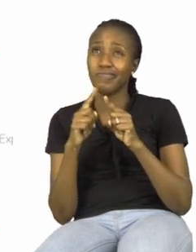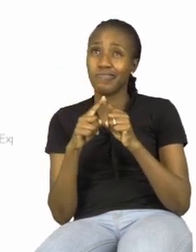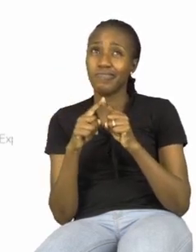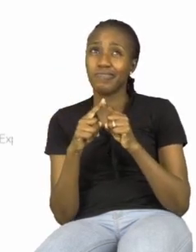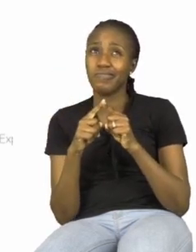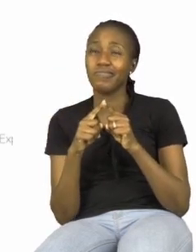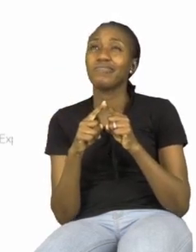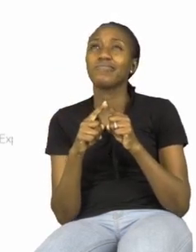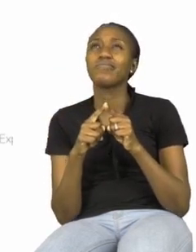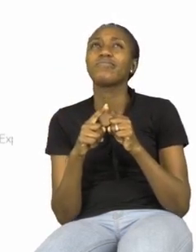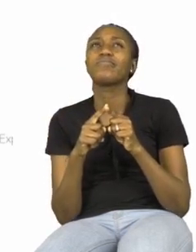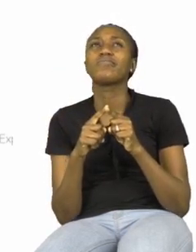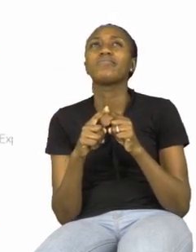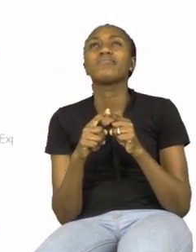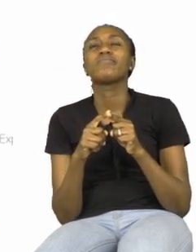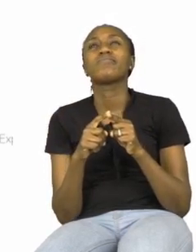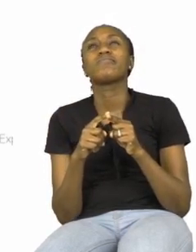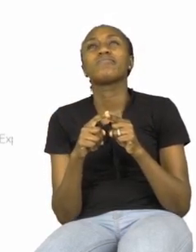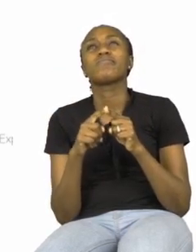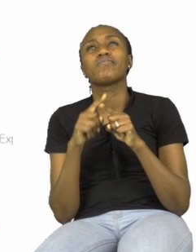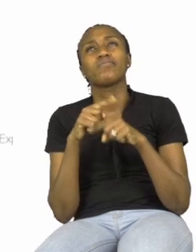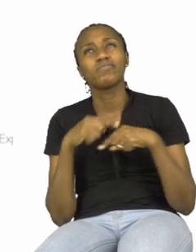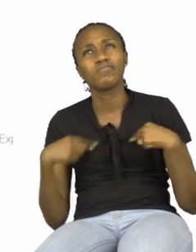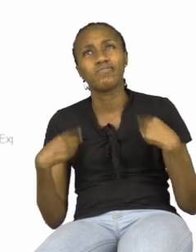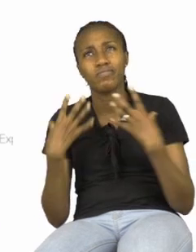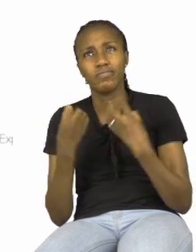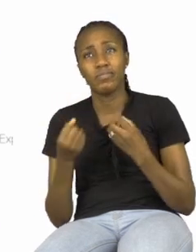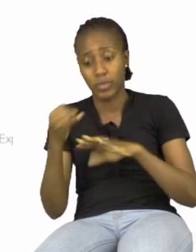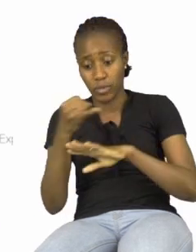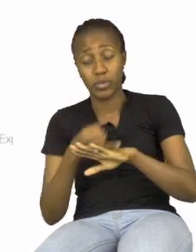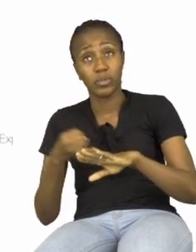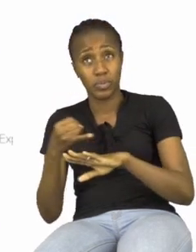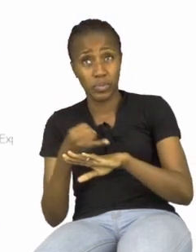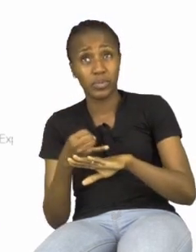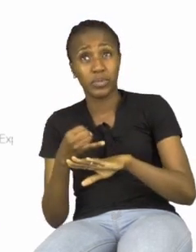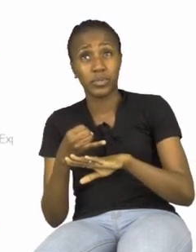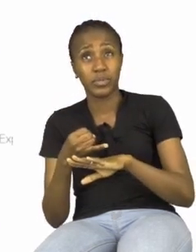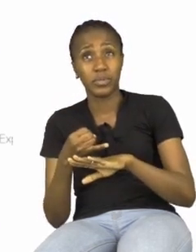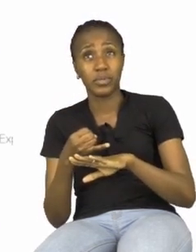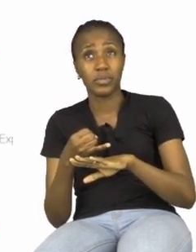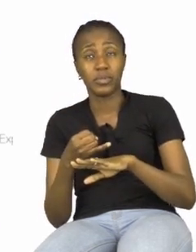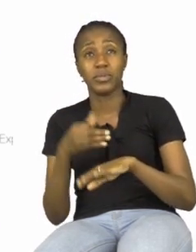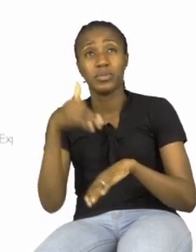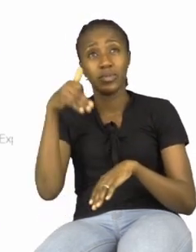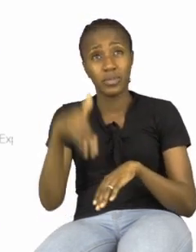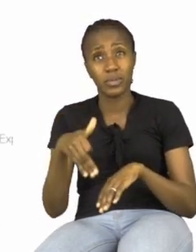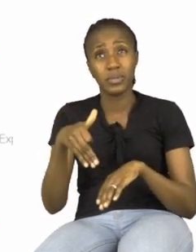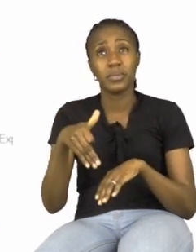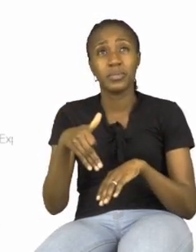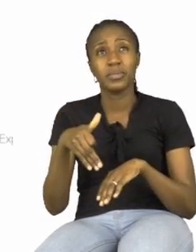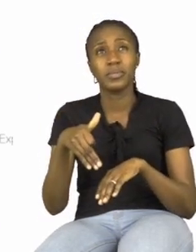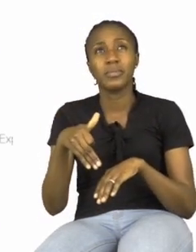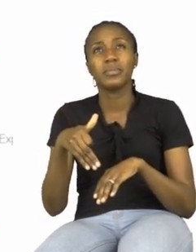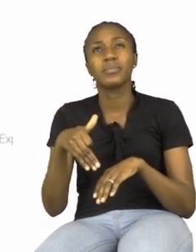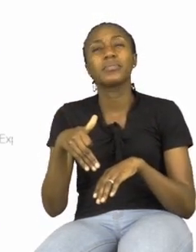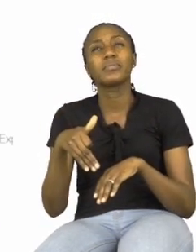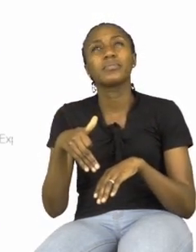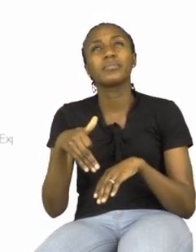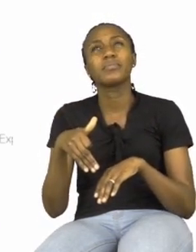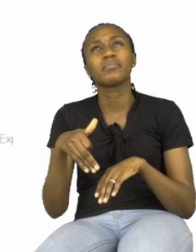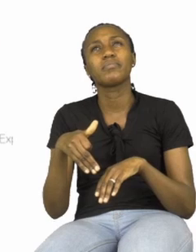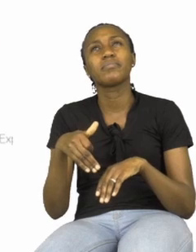hockey. So from a facilities perspective, the rest of the world, and in Namibia, we've got AstroTurfs, but as the Namibia